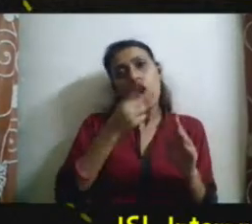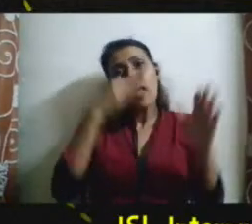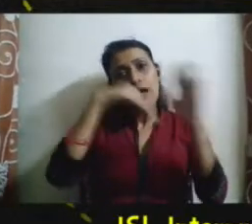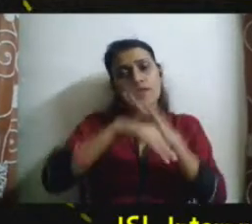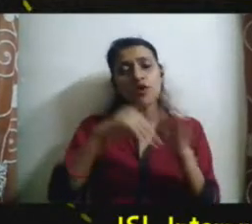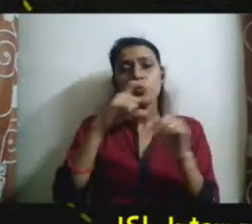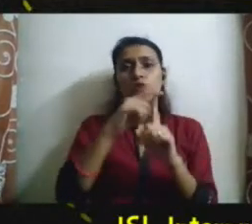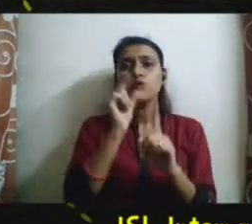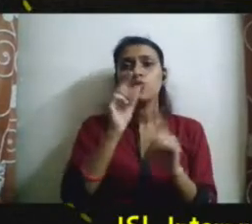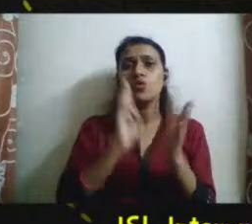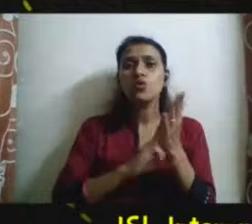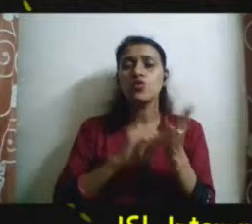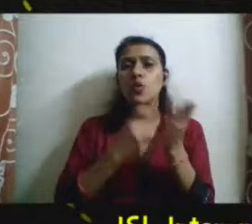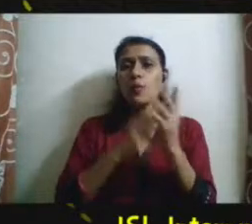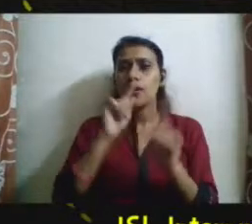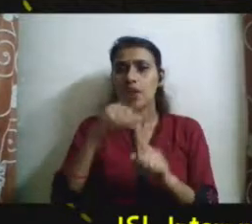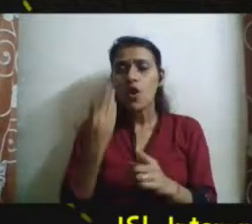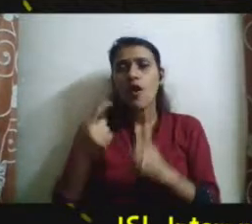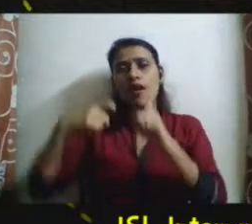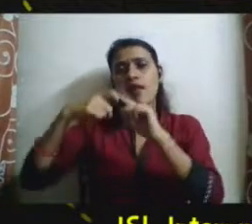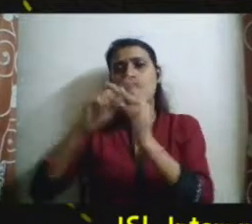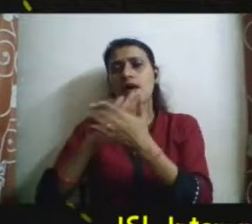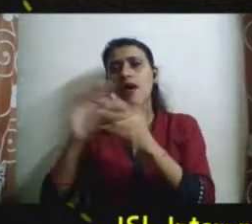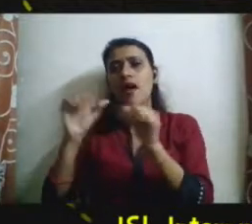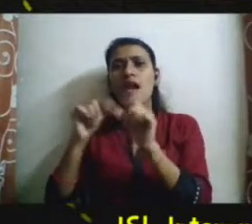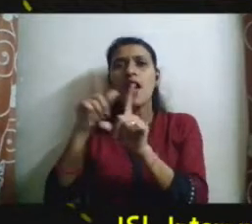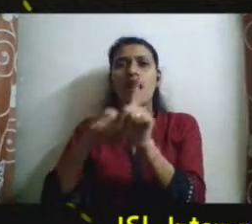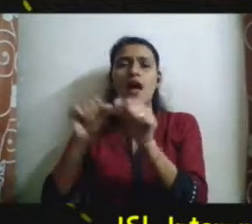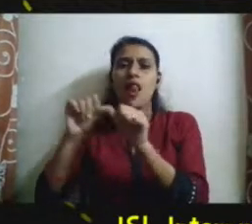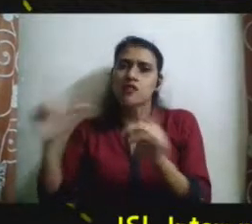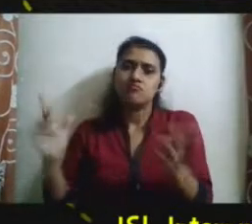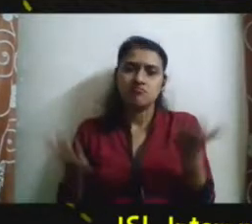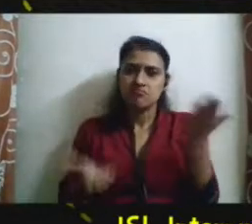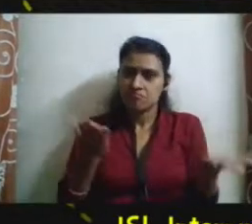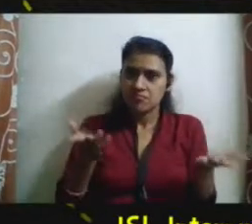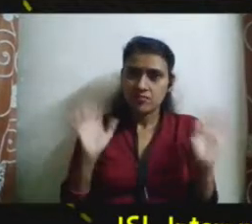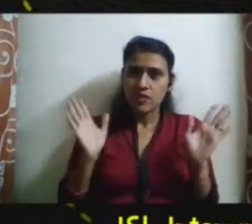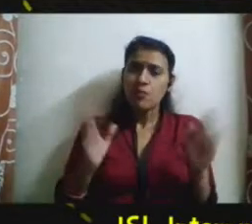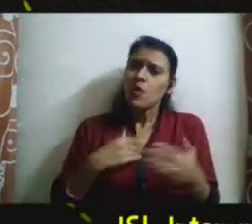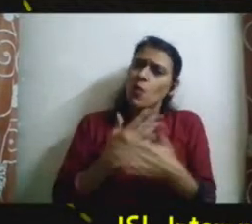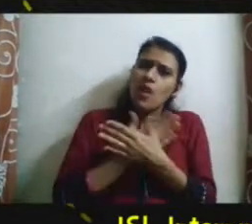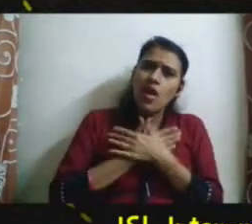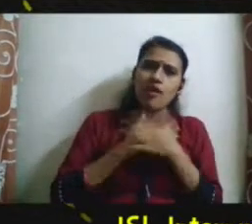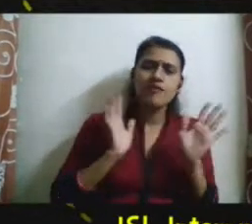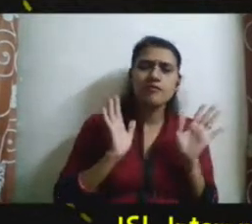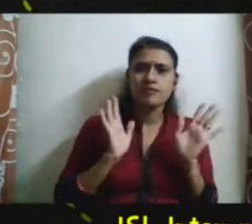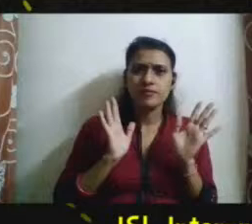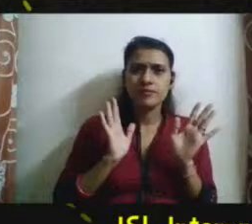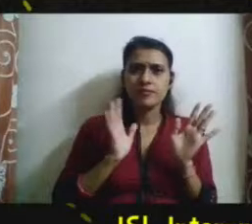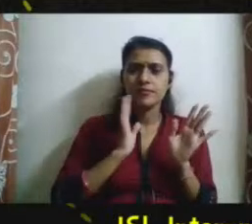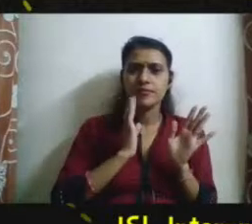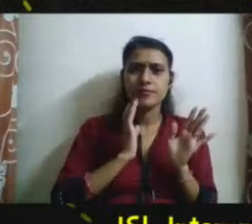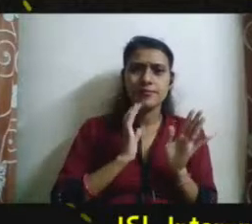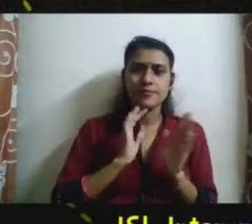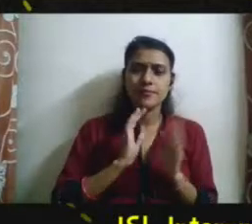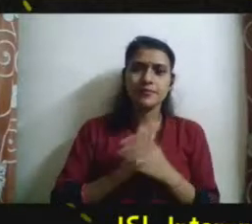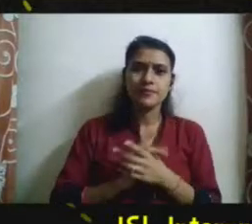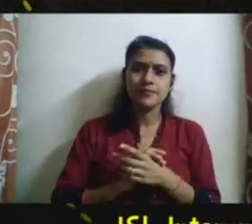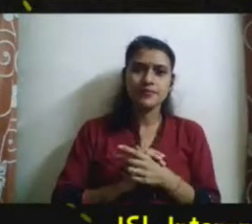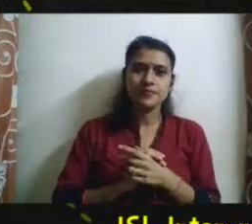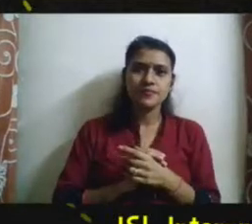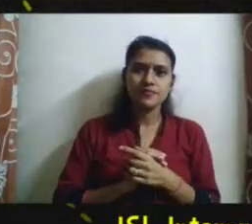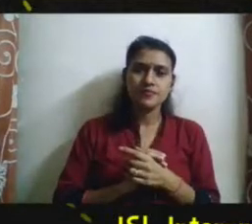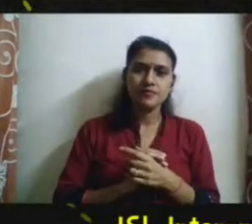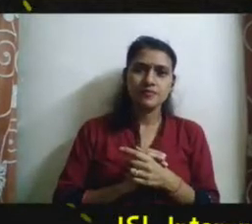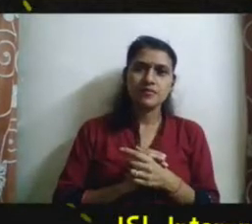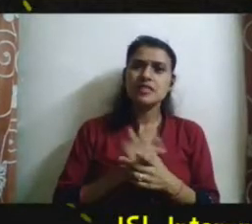Khayal. I don't know for what reason, we love cliches. So very